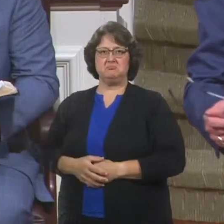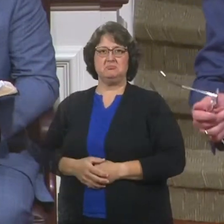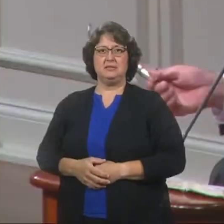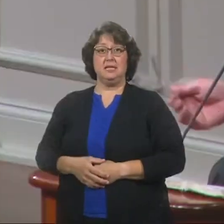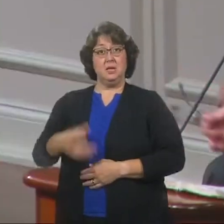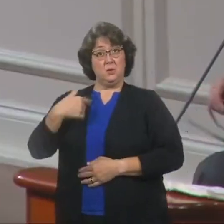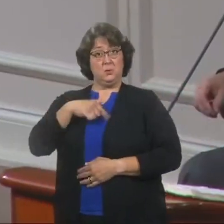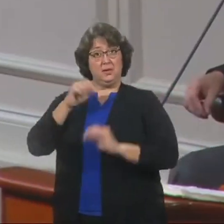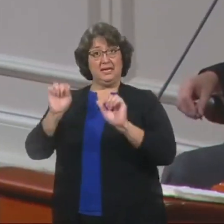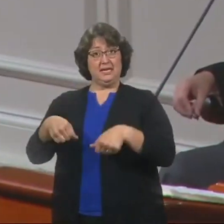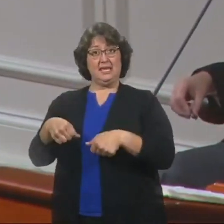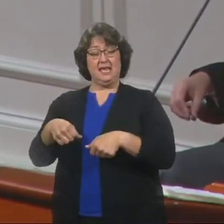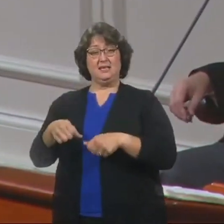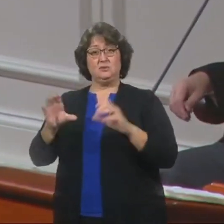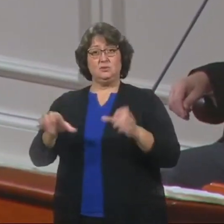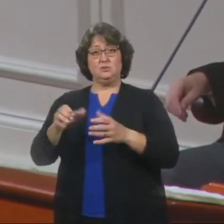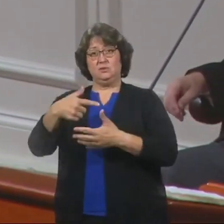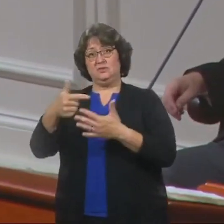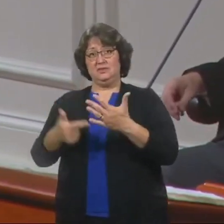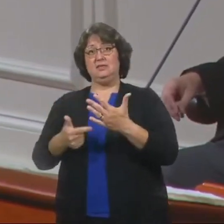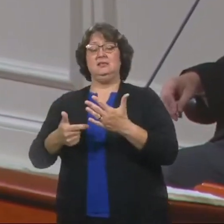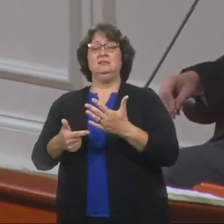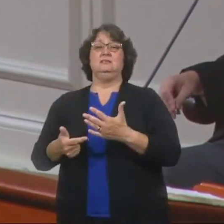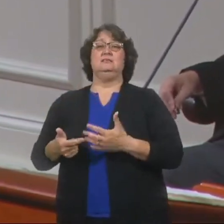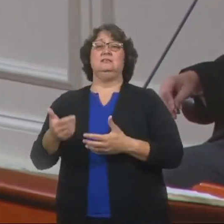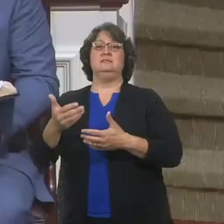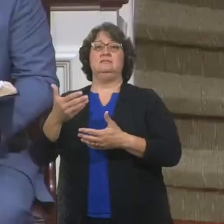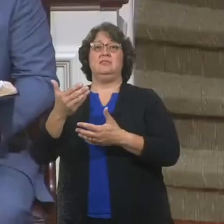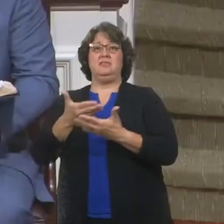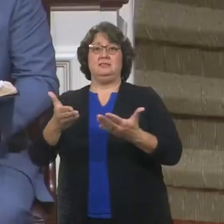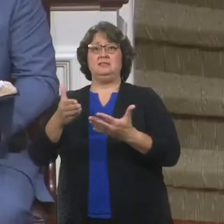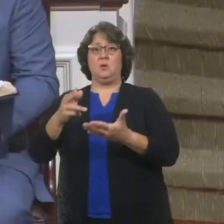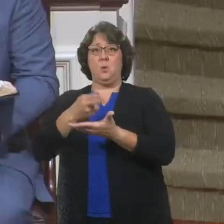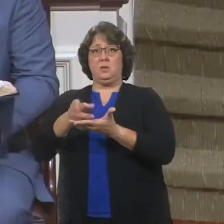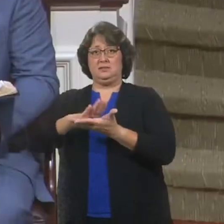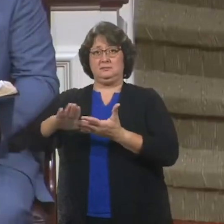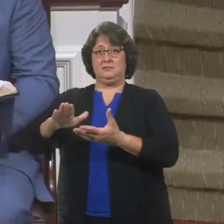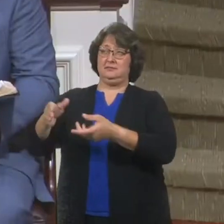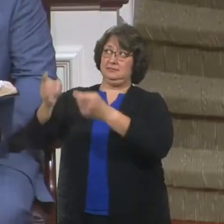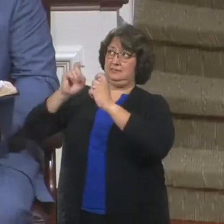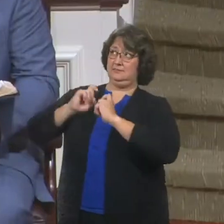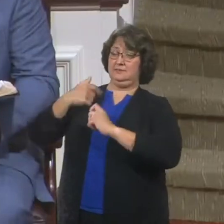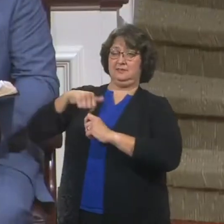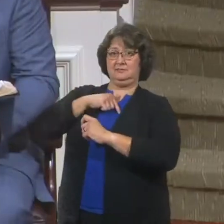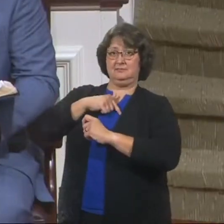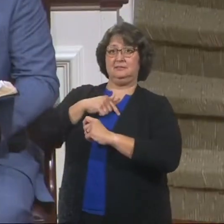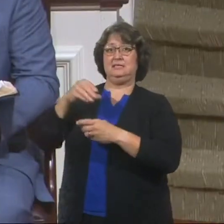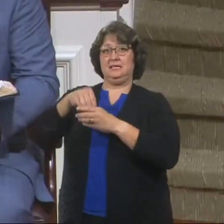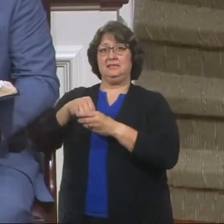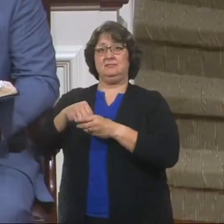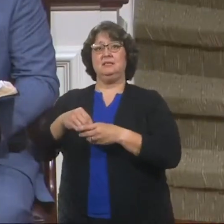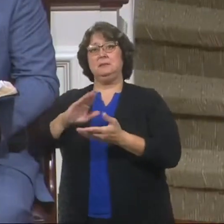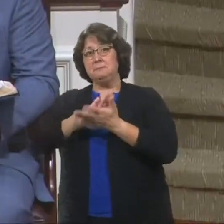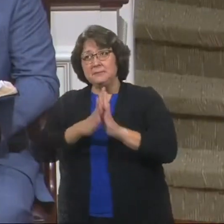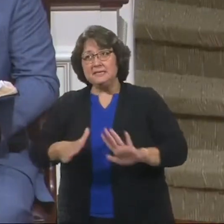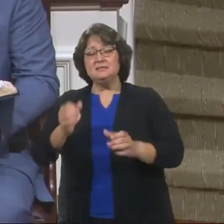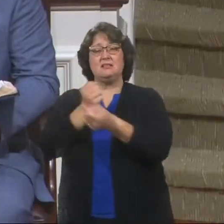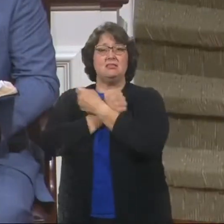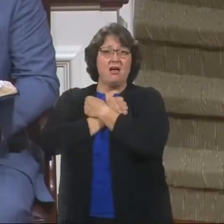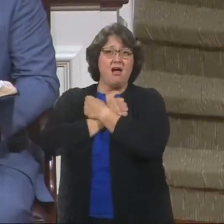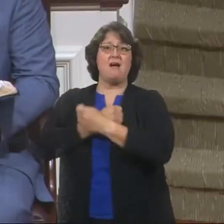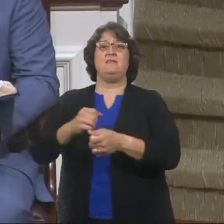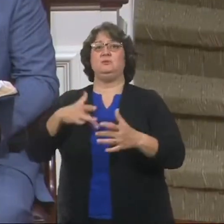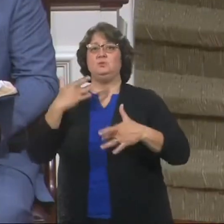can exercise all those gifts that the Holy Spirit gives us in Galatians chapter 5. That the fruit of the Spirit will be peace and love and